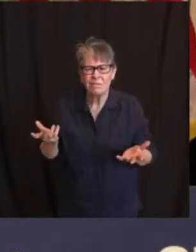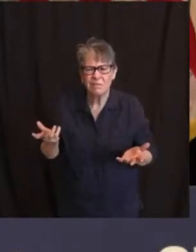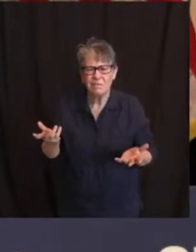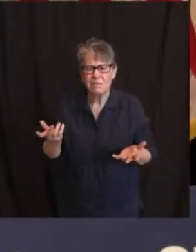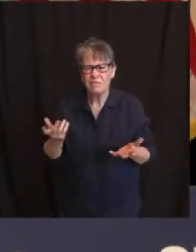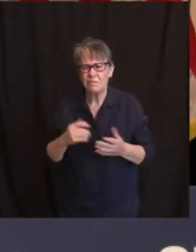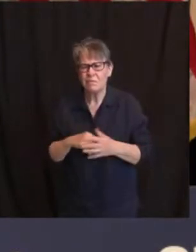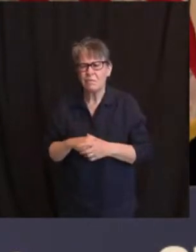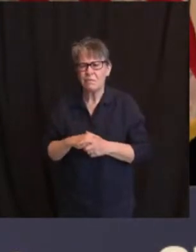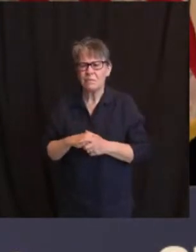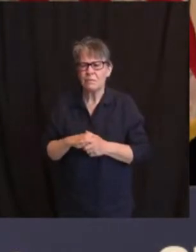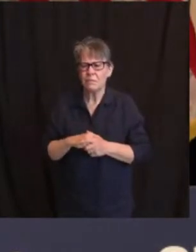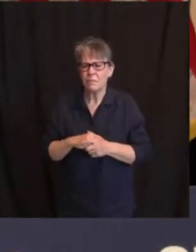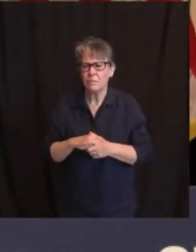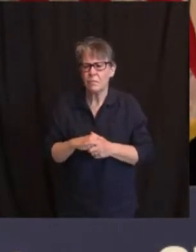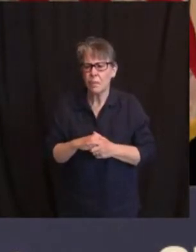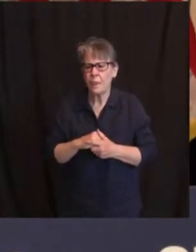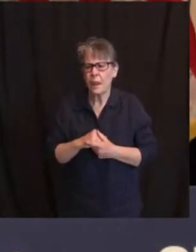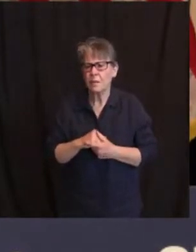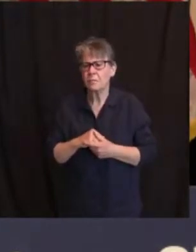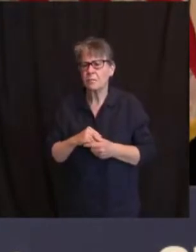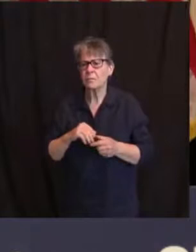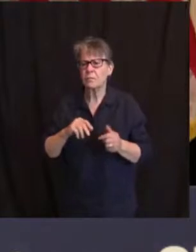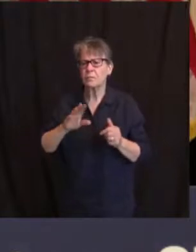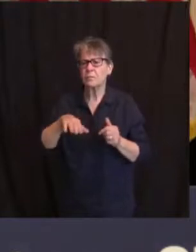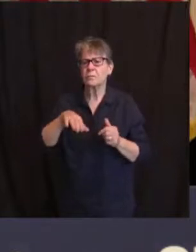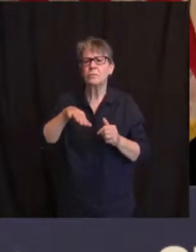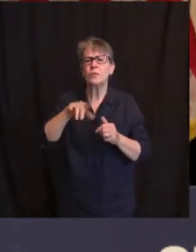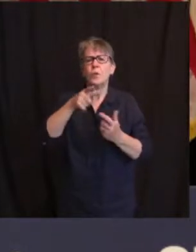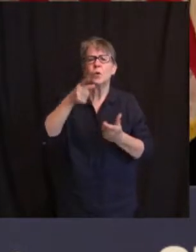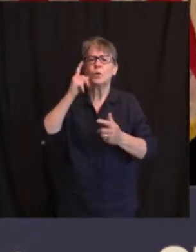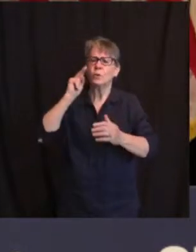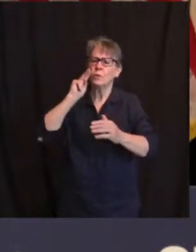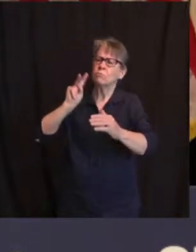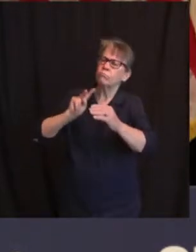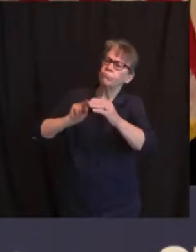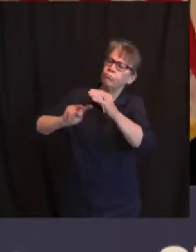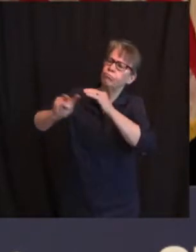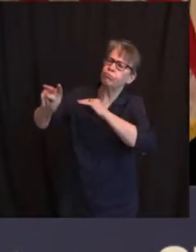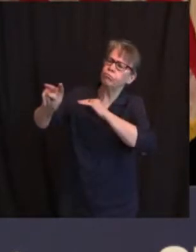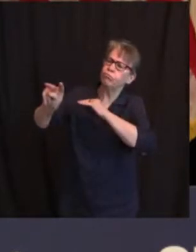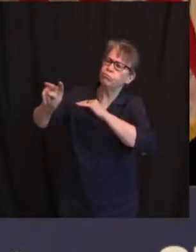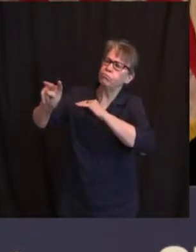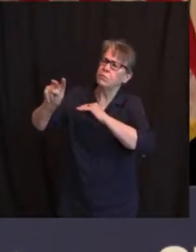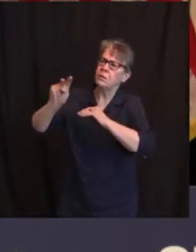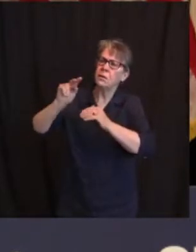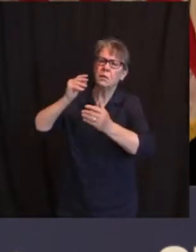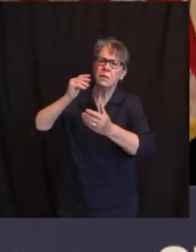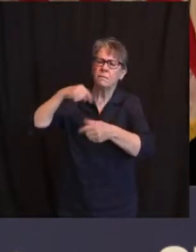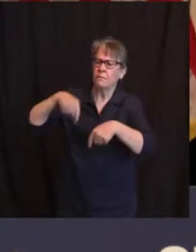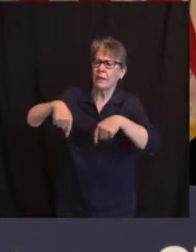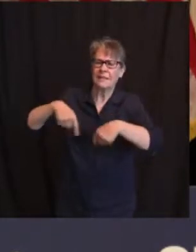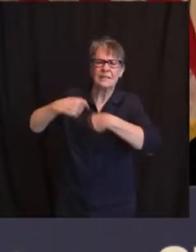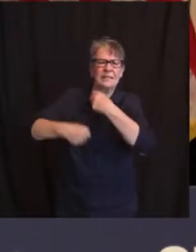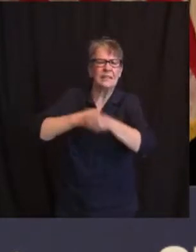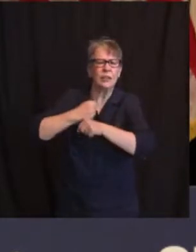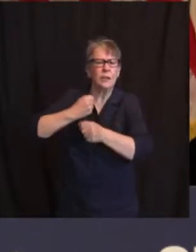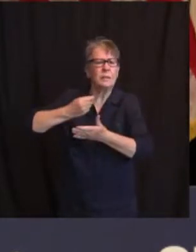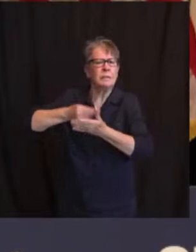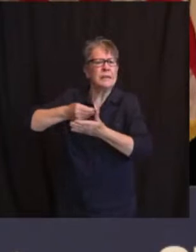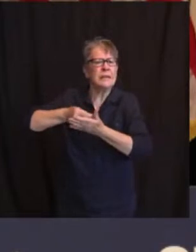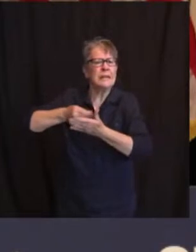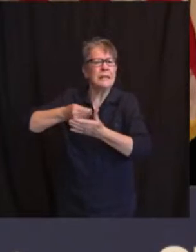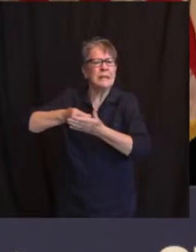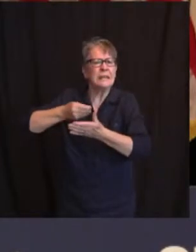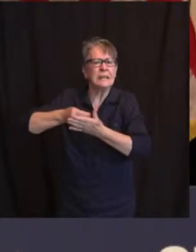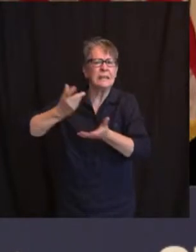Judy, I'll take a couple of these, and then you want to come in behind me? On the last one, I don't have that, but we can get that